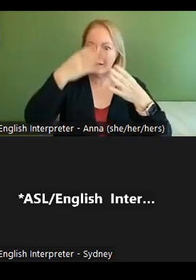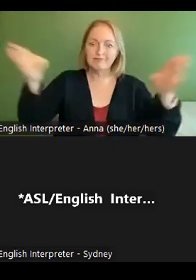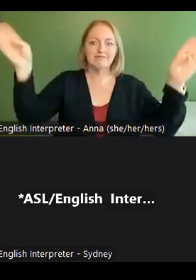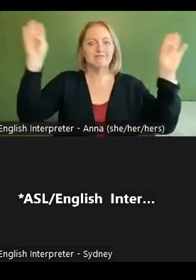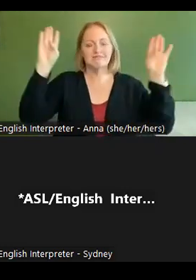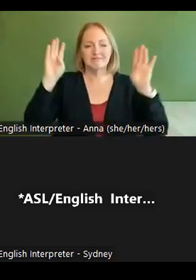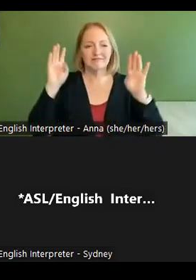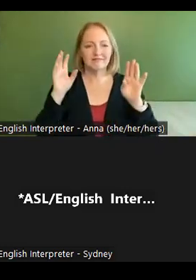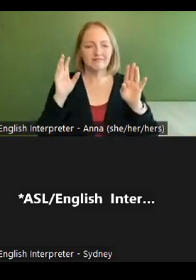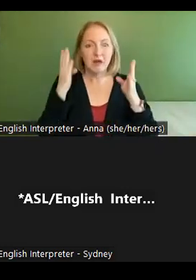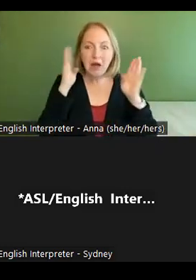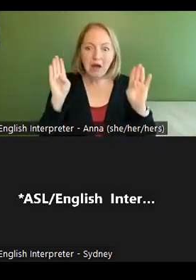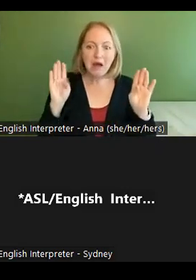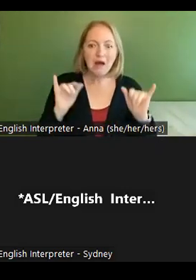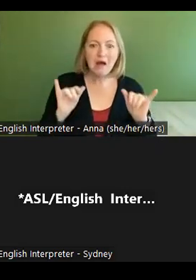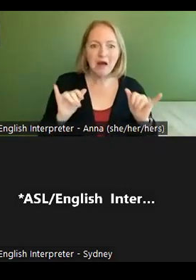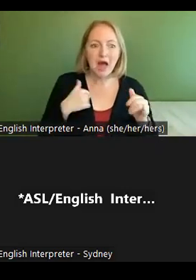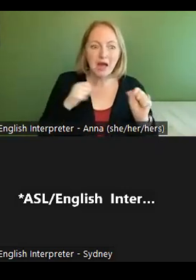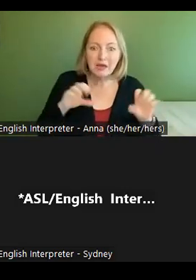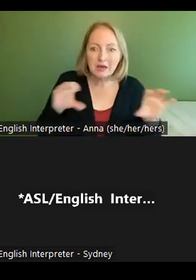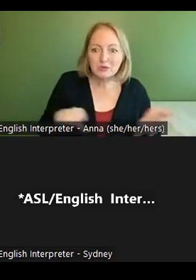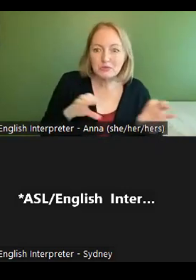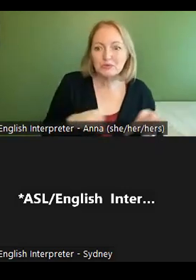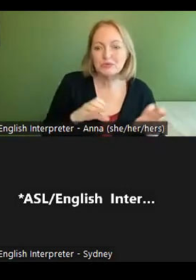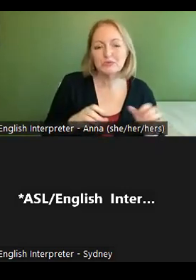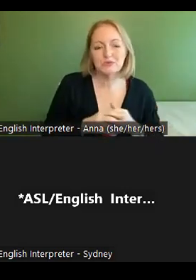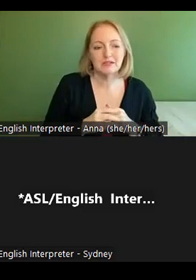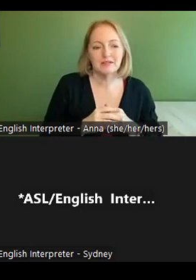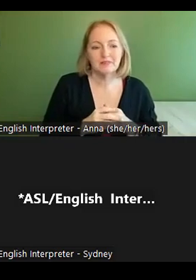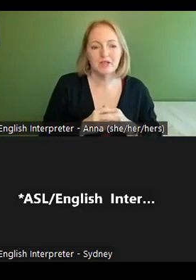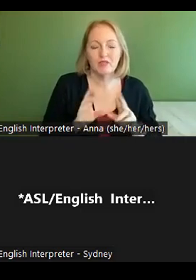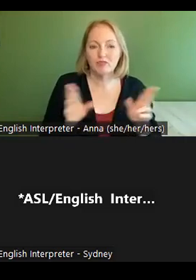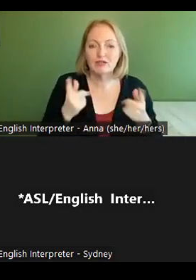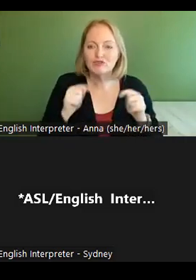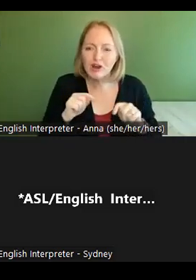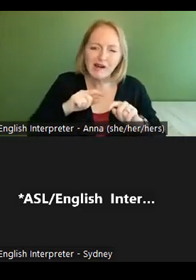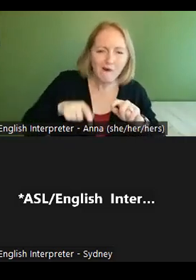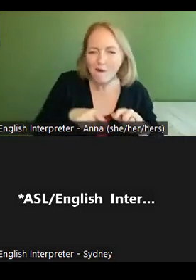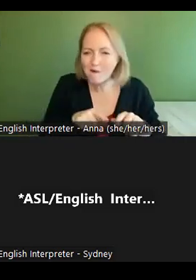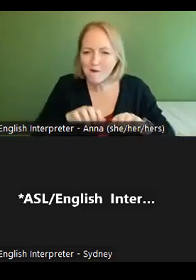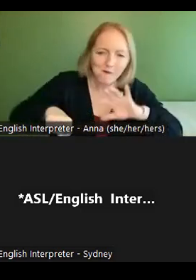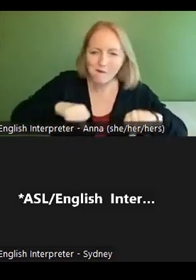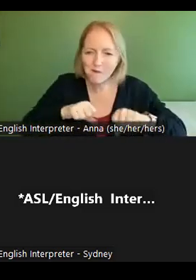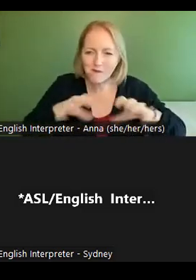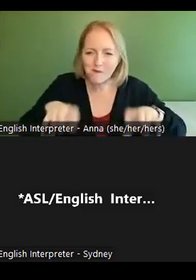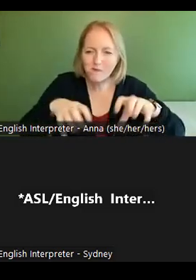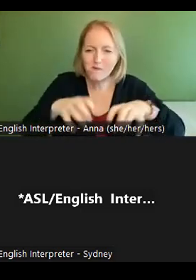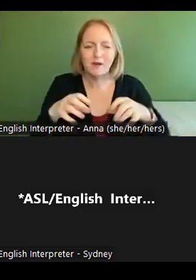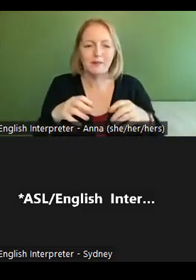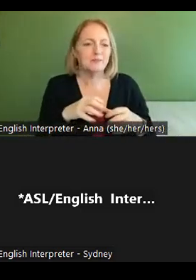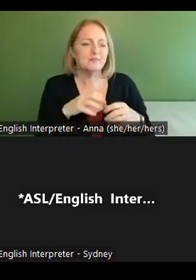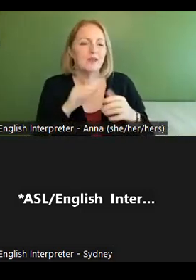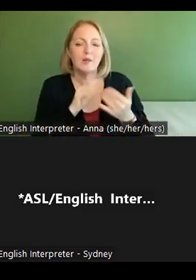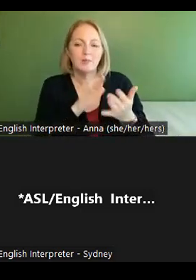It makes them open to things that they can do. They're ready to try to get in there and do something. It's an approach